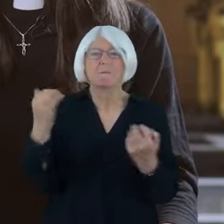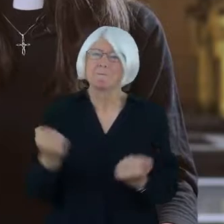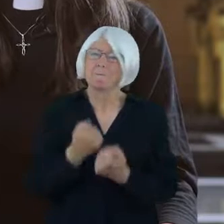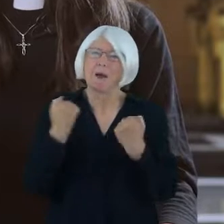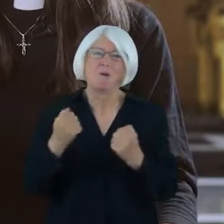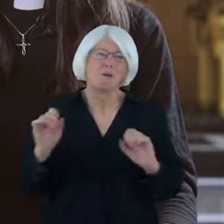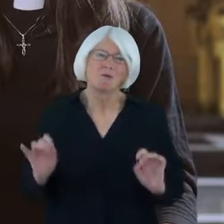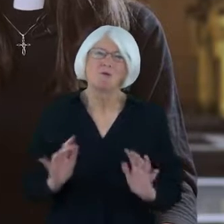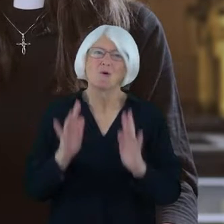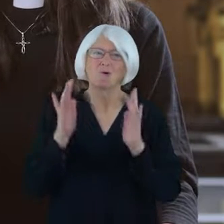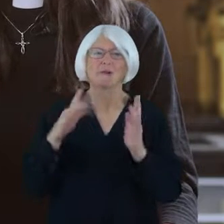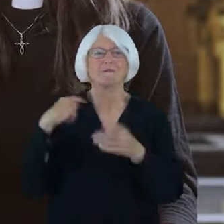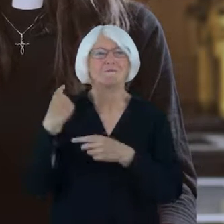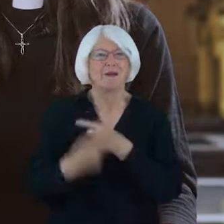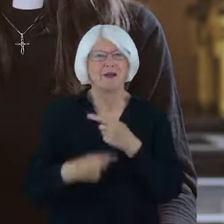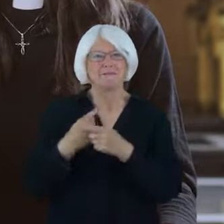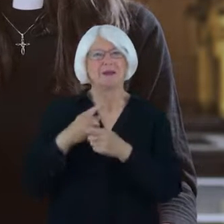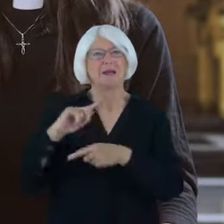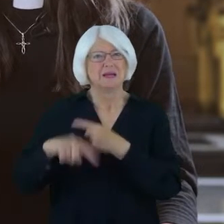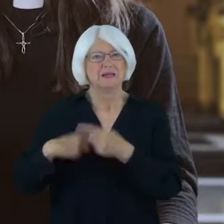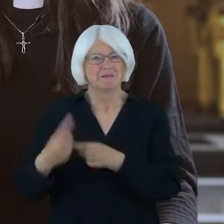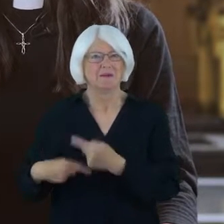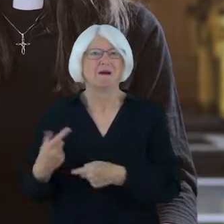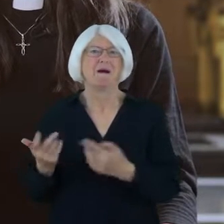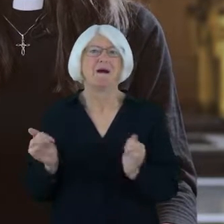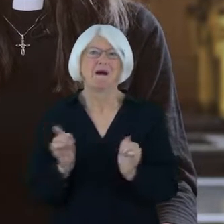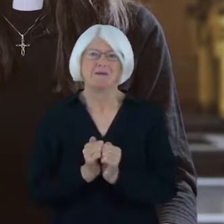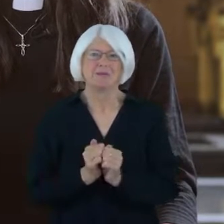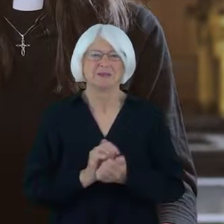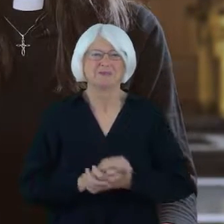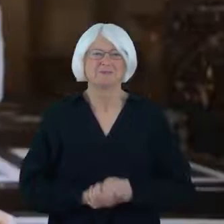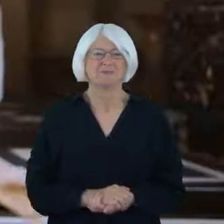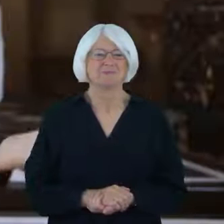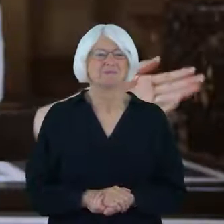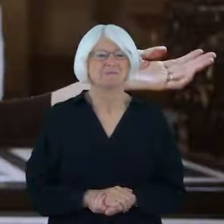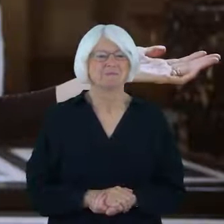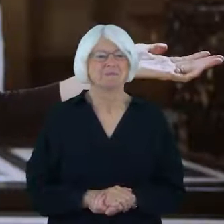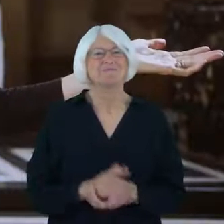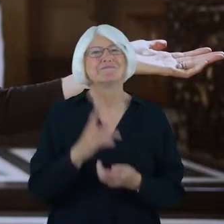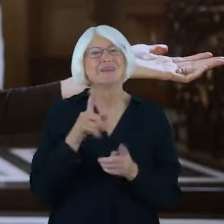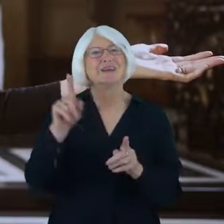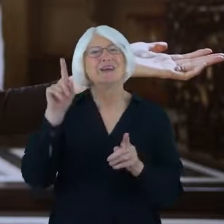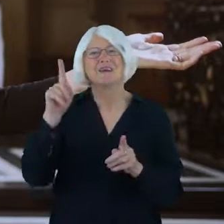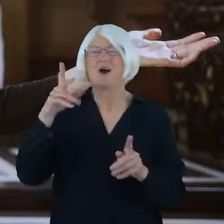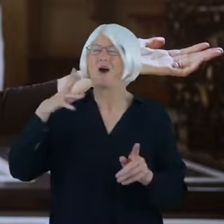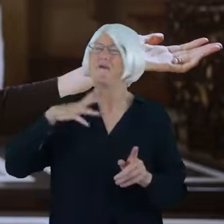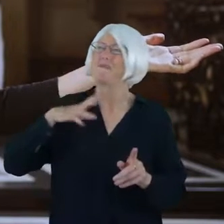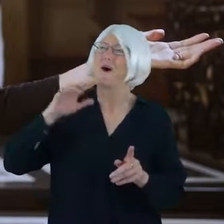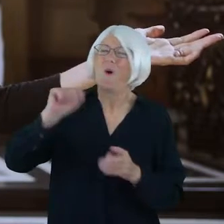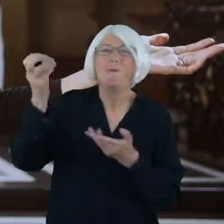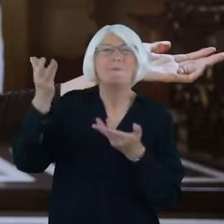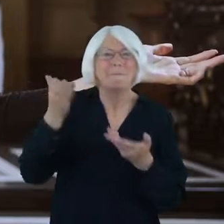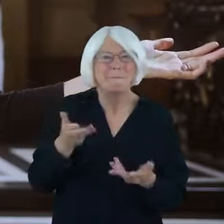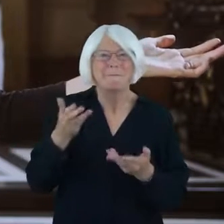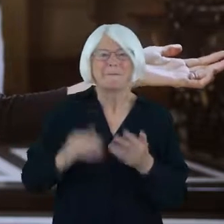the power, and the glory, forever and ever. Amen. May the God of hope fill you